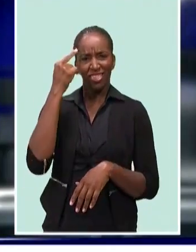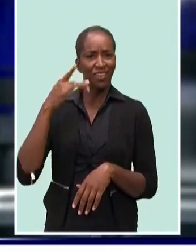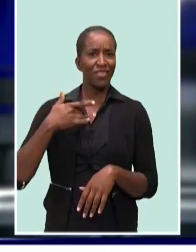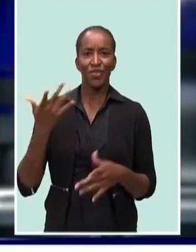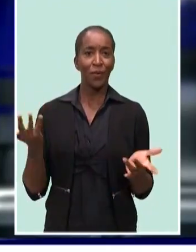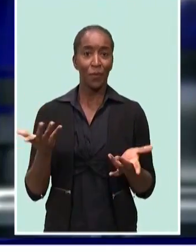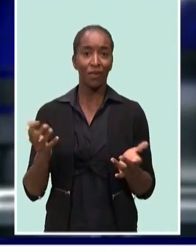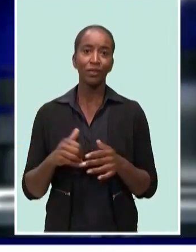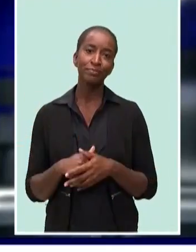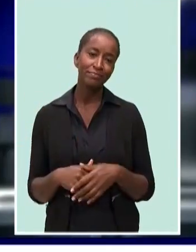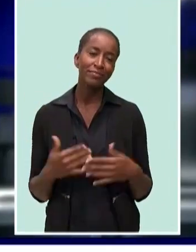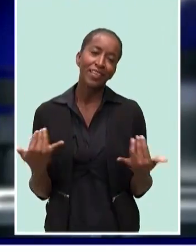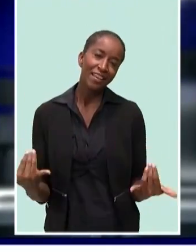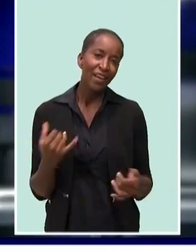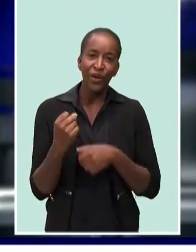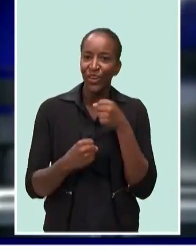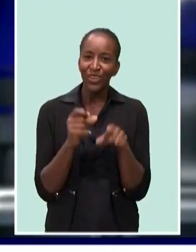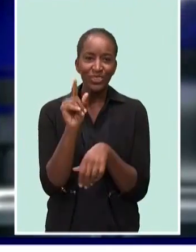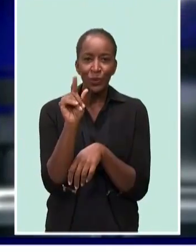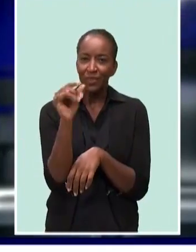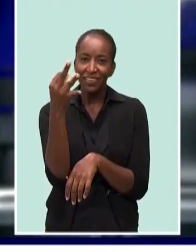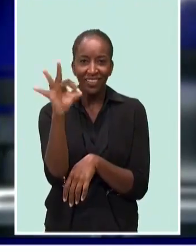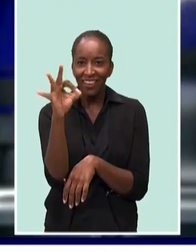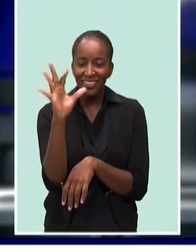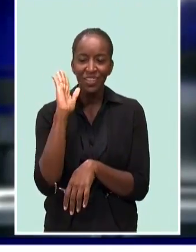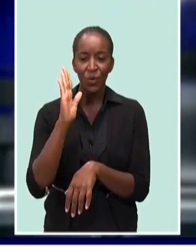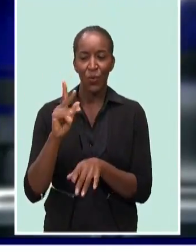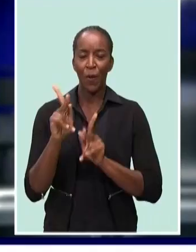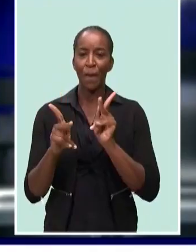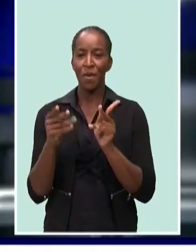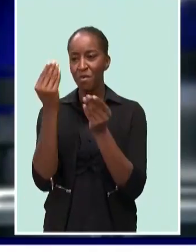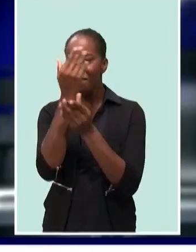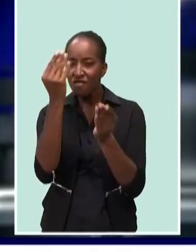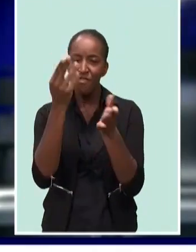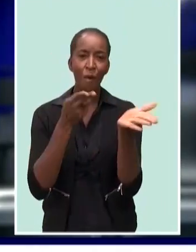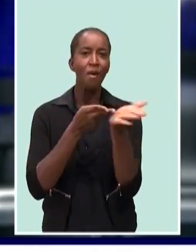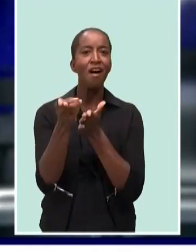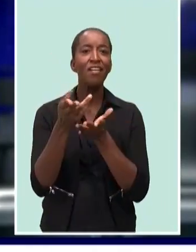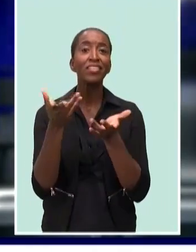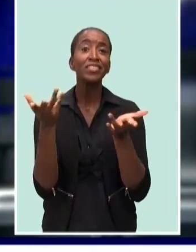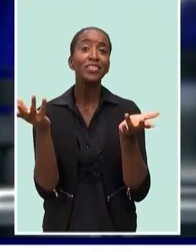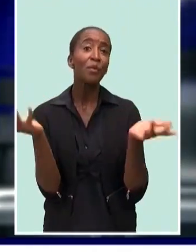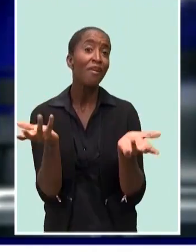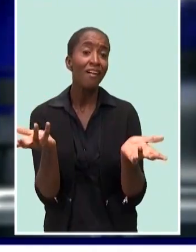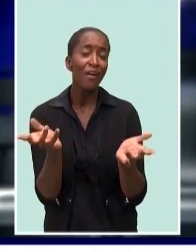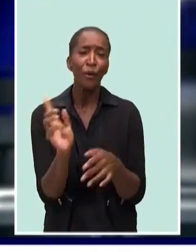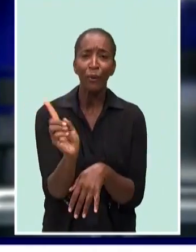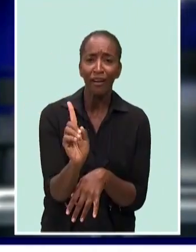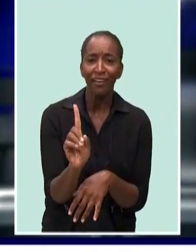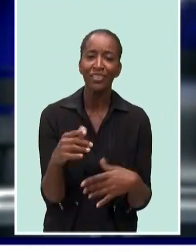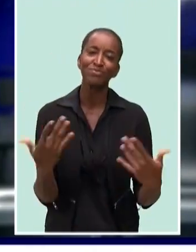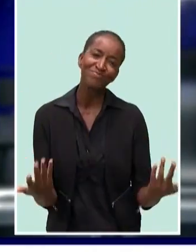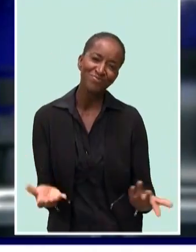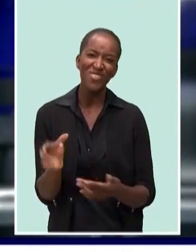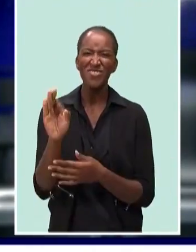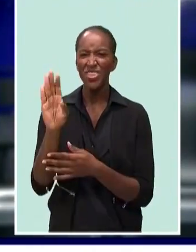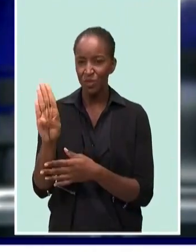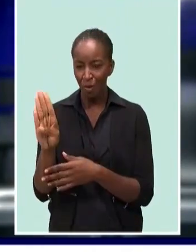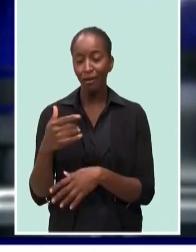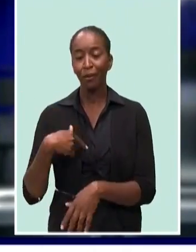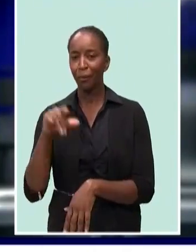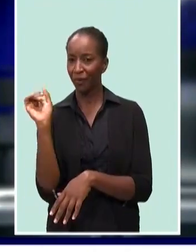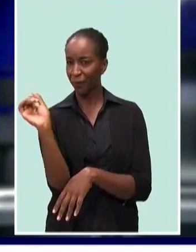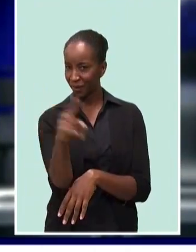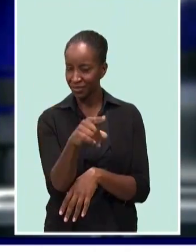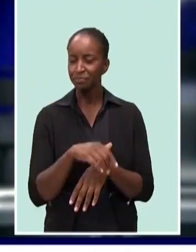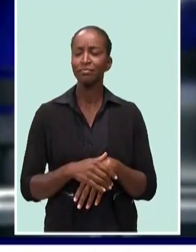most honest and uncut comments is on social media. So I posed this question on Facebook. I asked, what do you think about the Pick of the